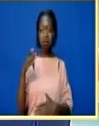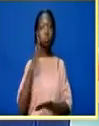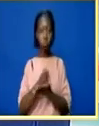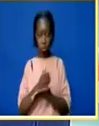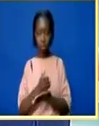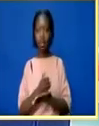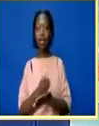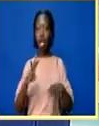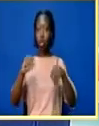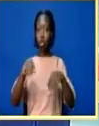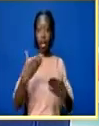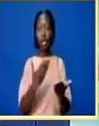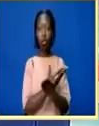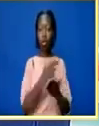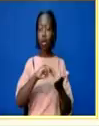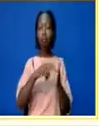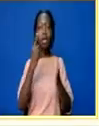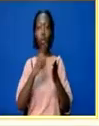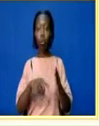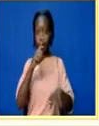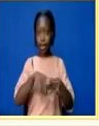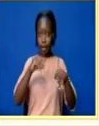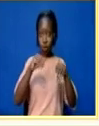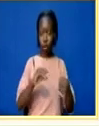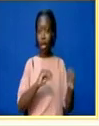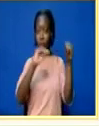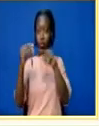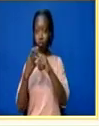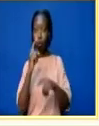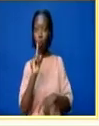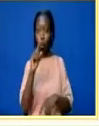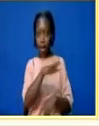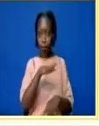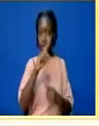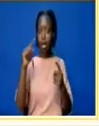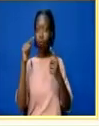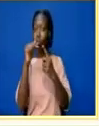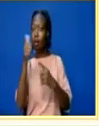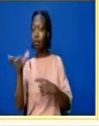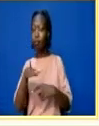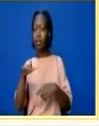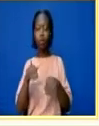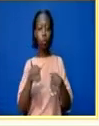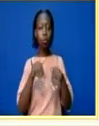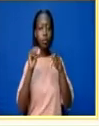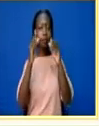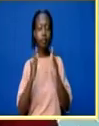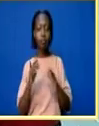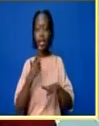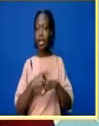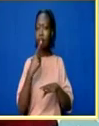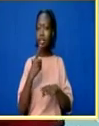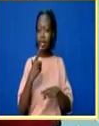erosion is the carrying away of the top fertile soil from one place to another. Okay, so hold on. When you say